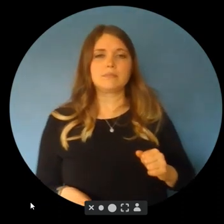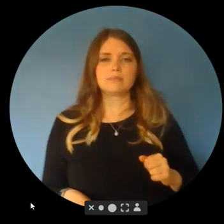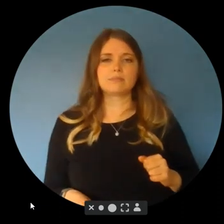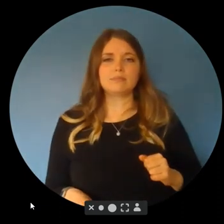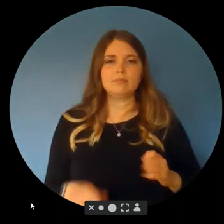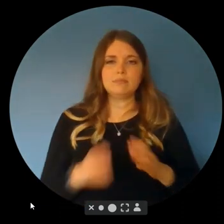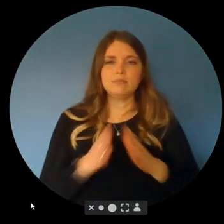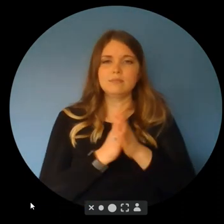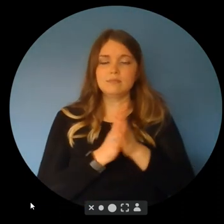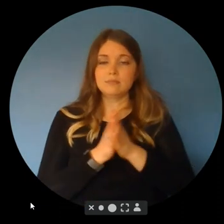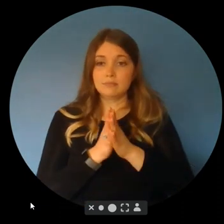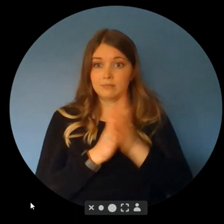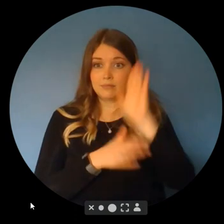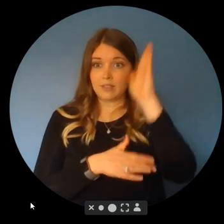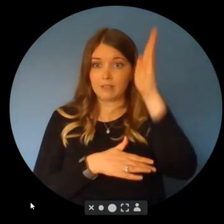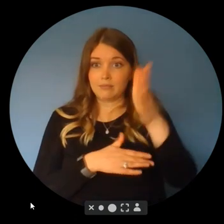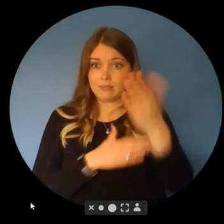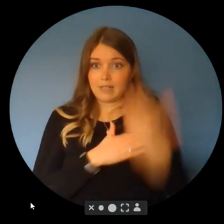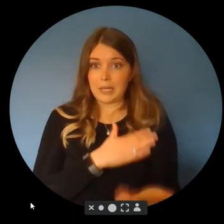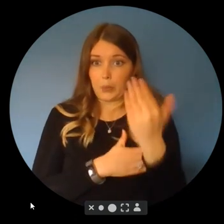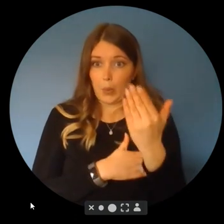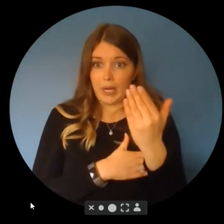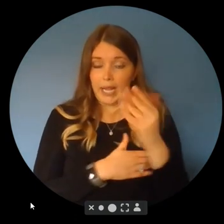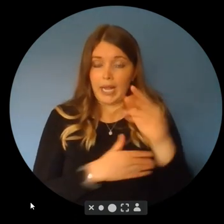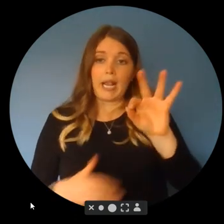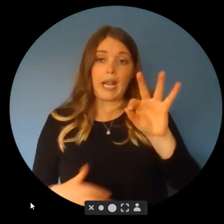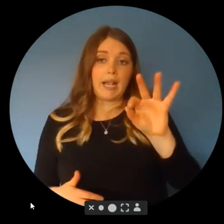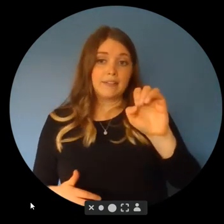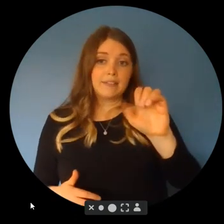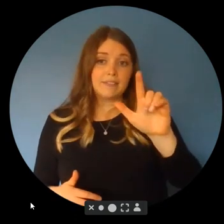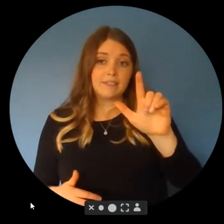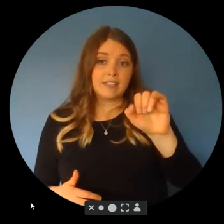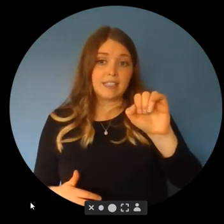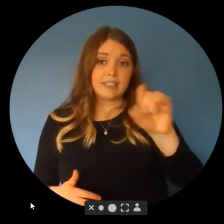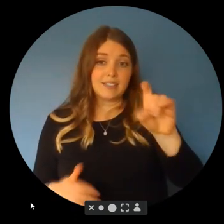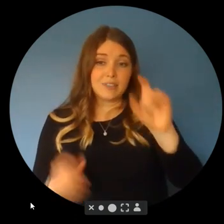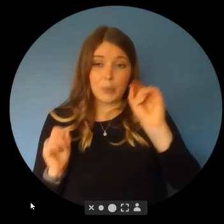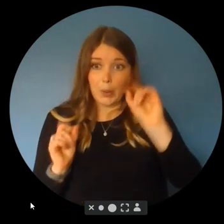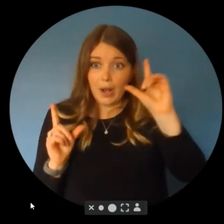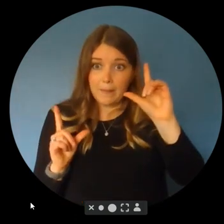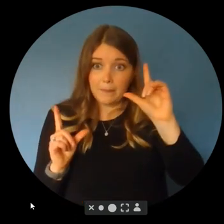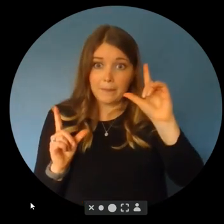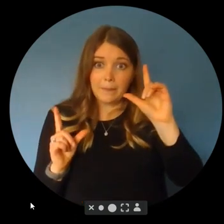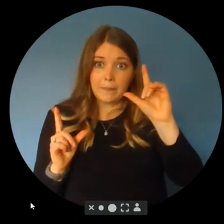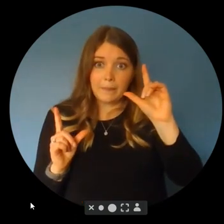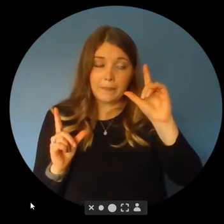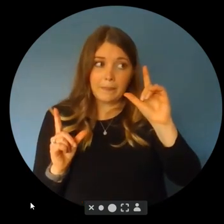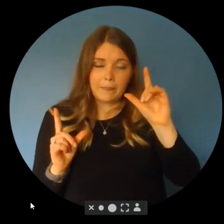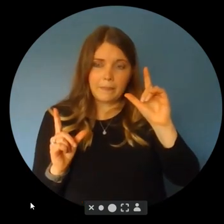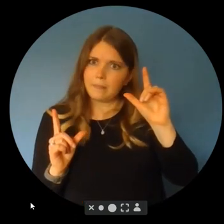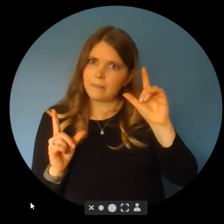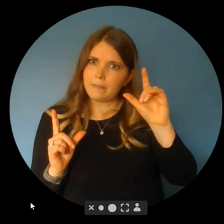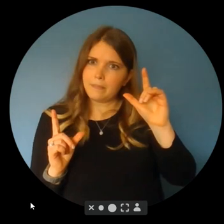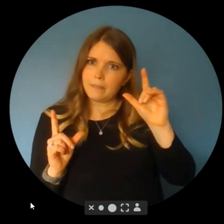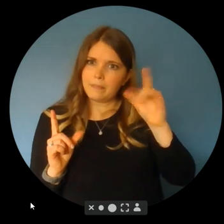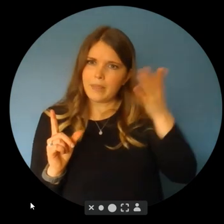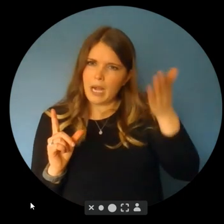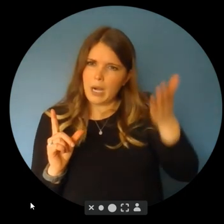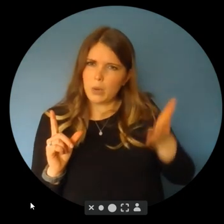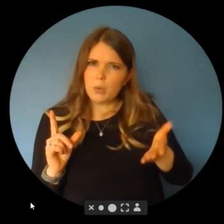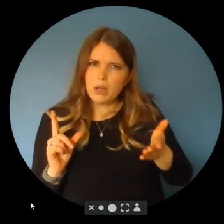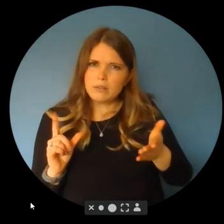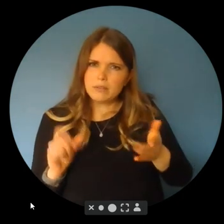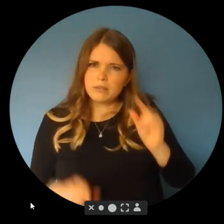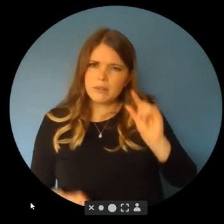But the next morning when Felix woke up, there it was, a small gray